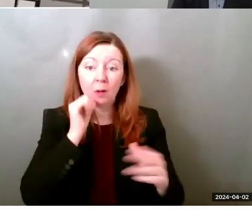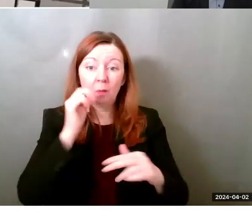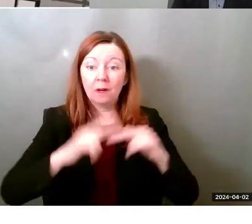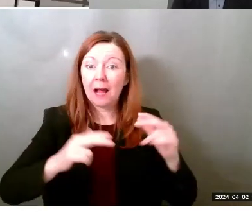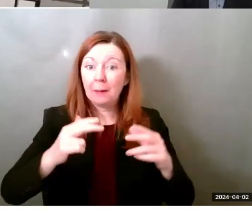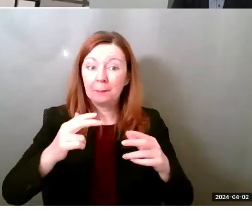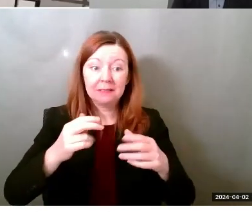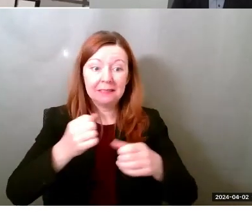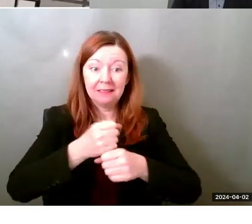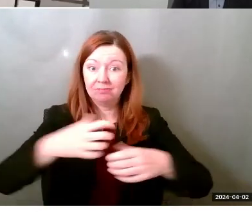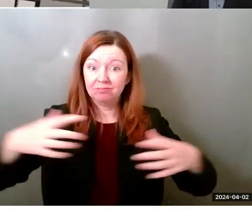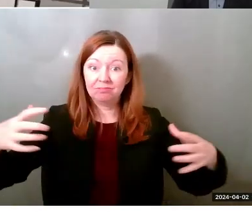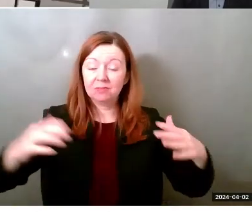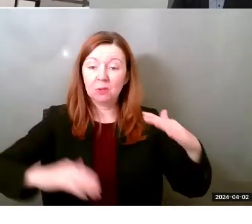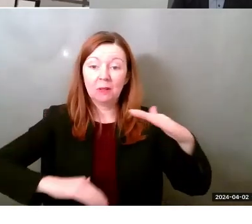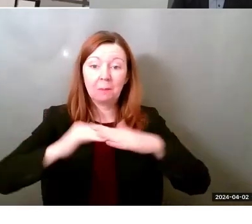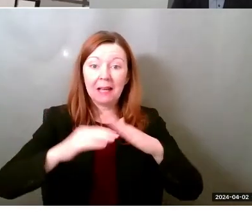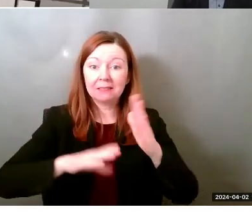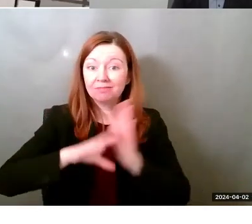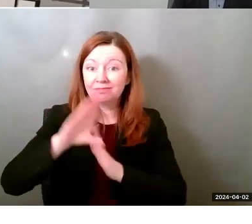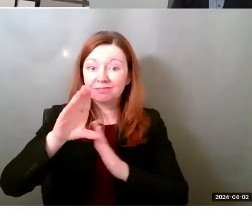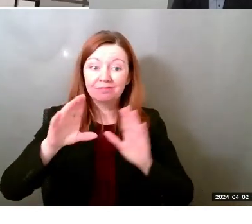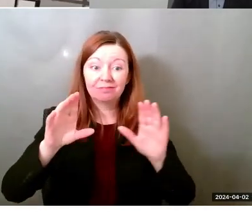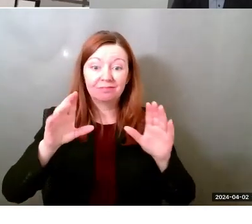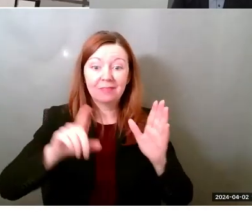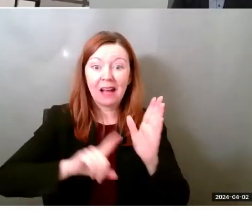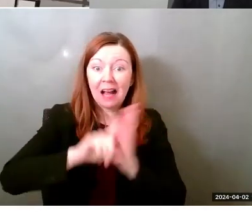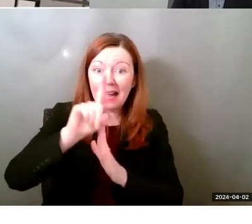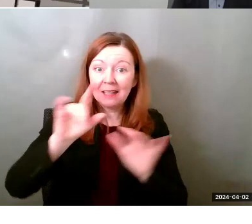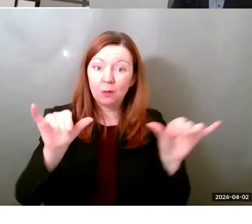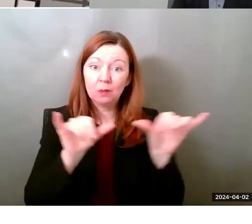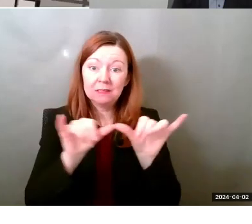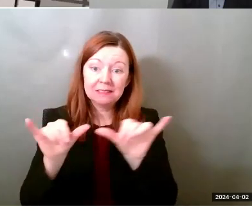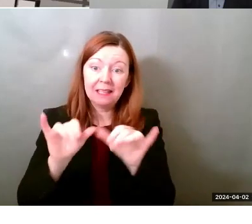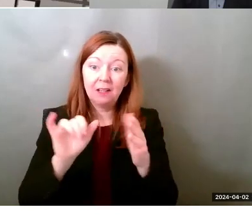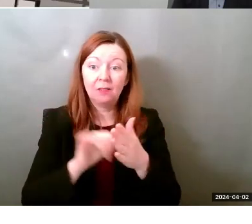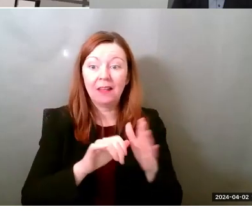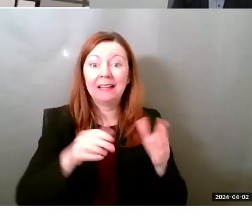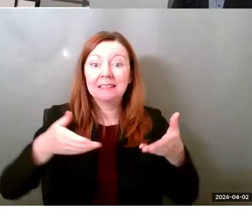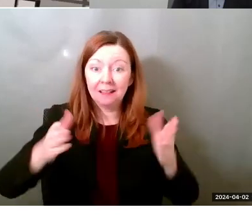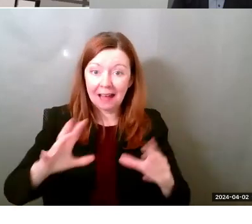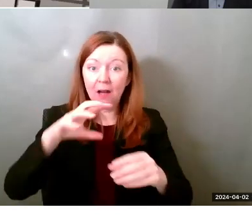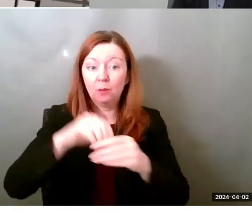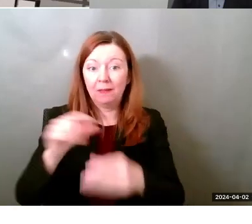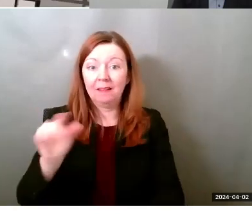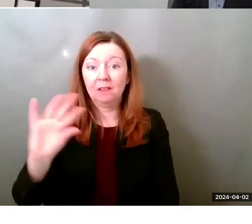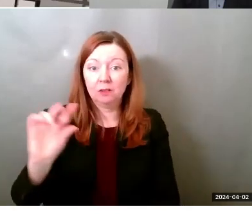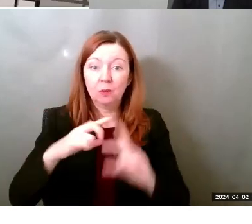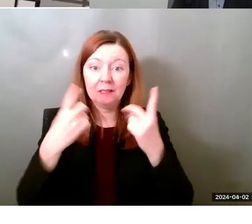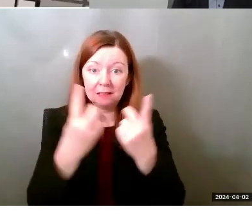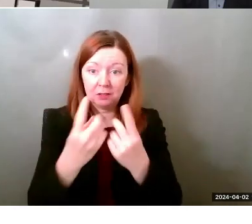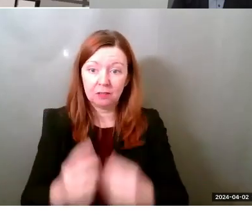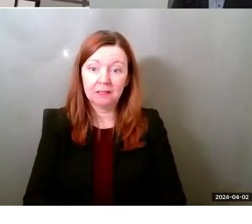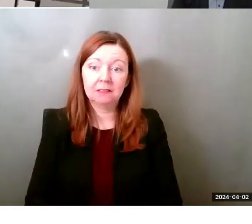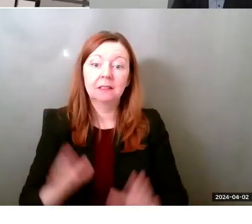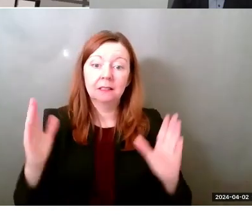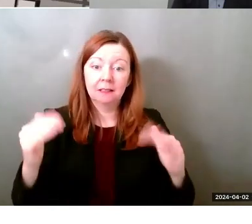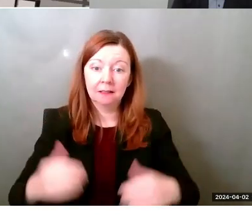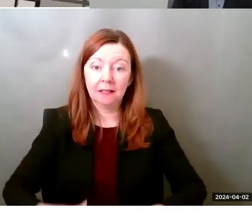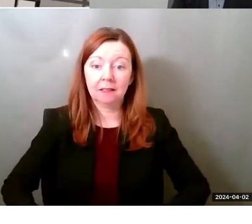out to the maximum developable height or scale that is directly planned for this zoning district. Next